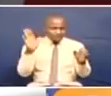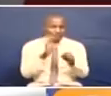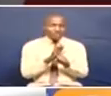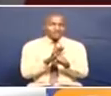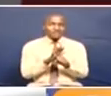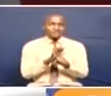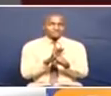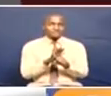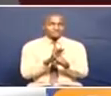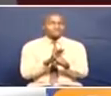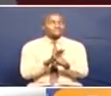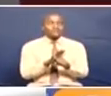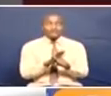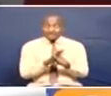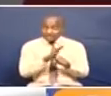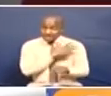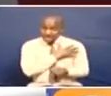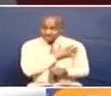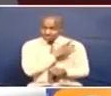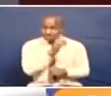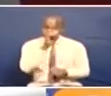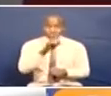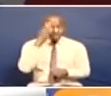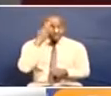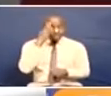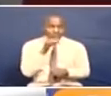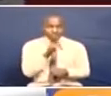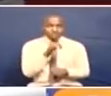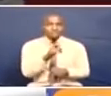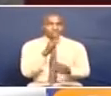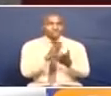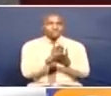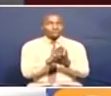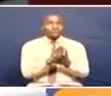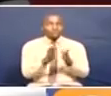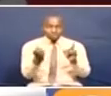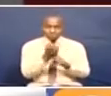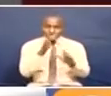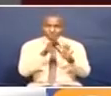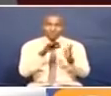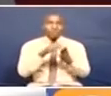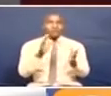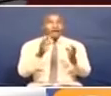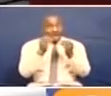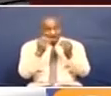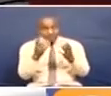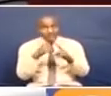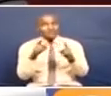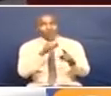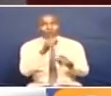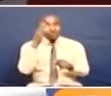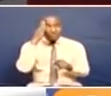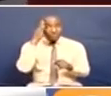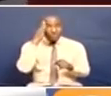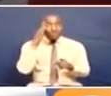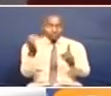and for everyone, even NASA, to know that indeed in this one, you got more votes than us. Yeah. We might not agree on exactly how much, but everybody knows